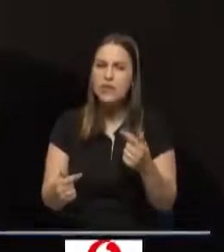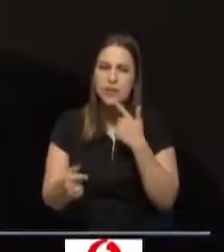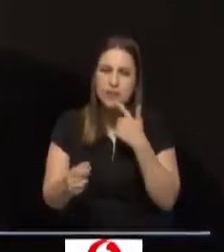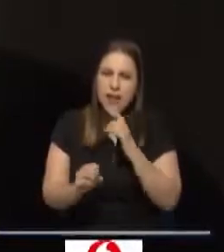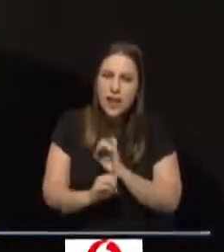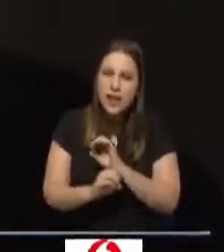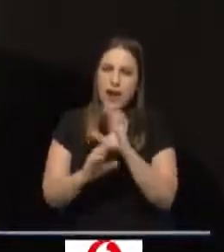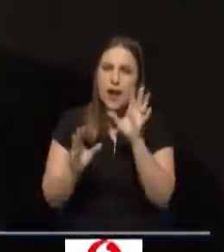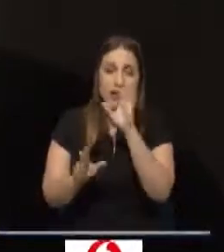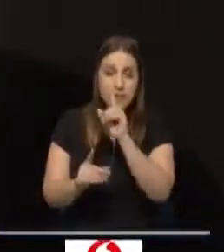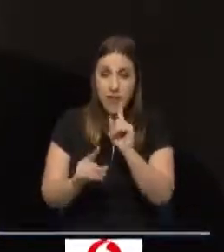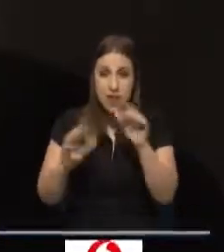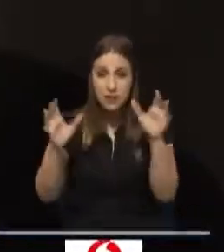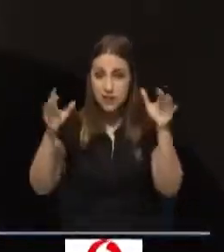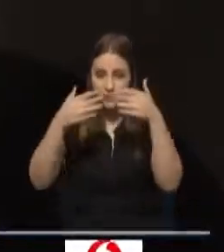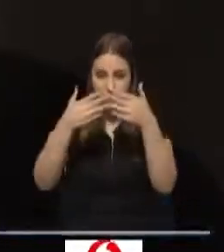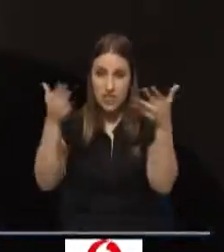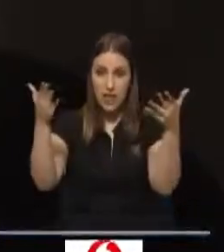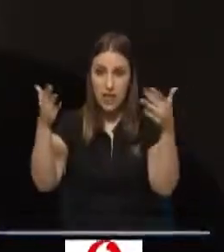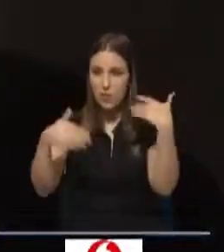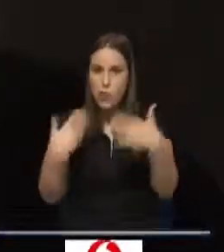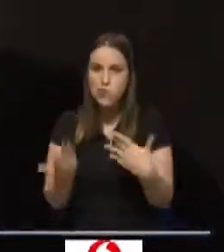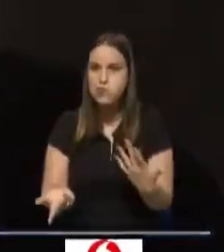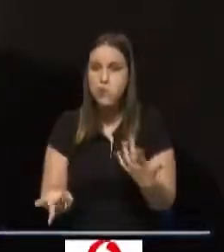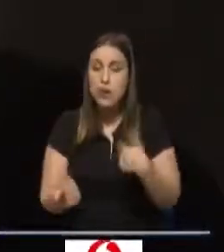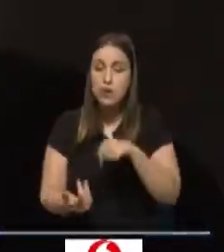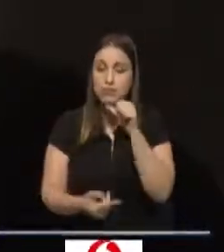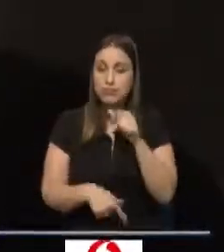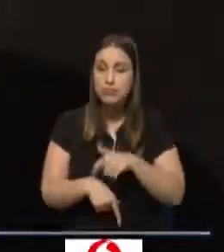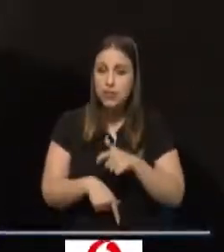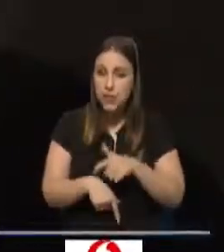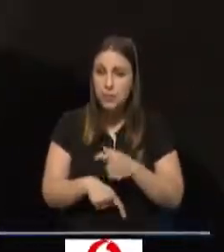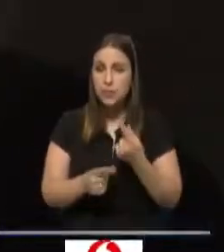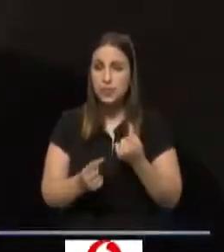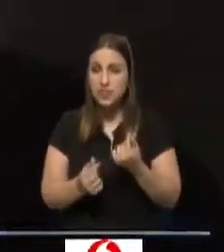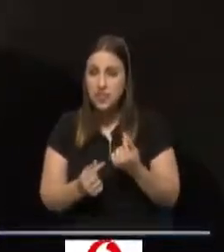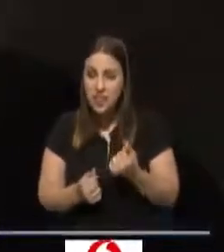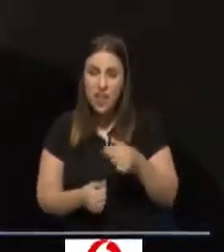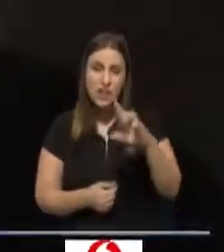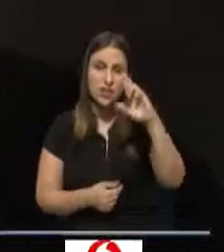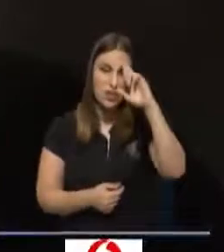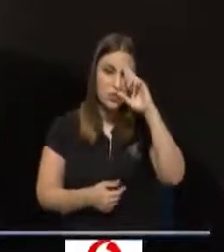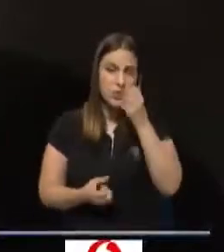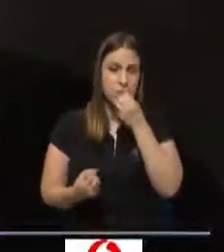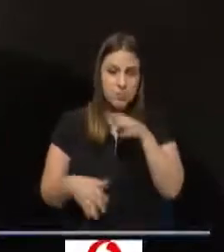have a large impact, and we should prevent them from happening.